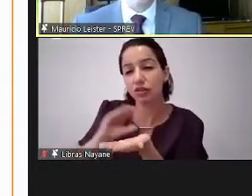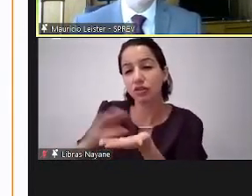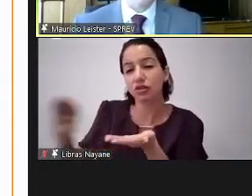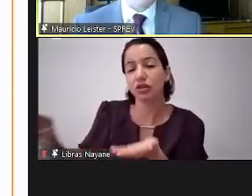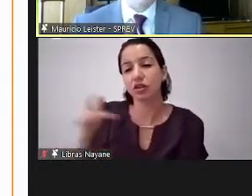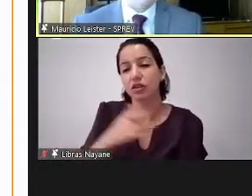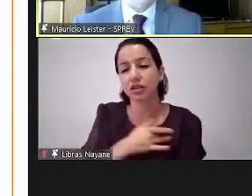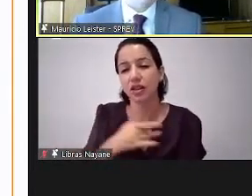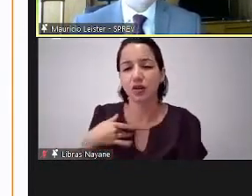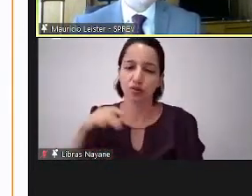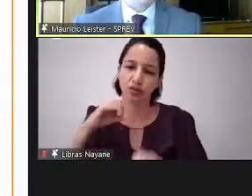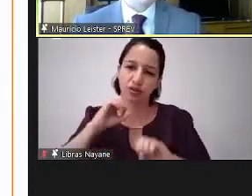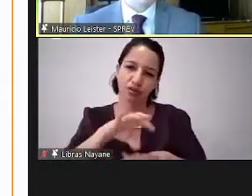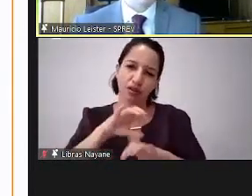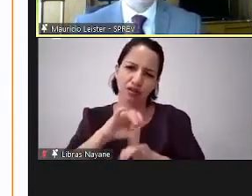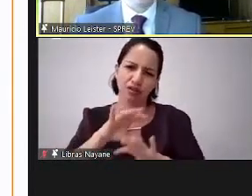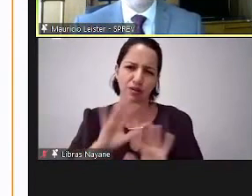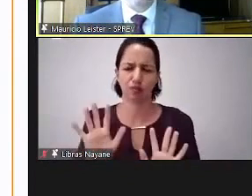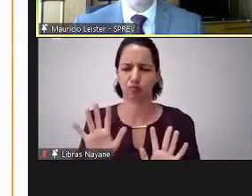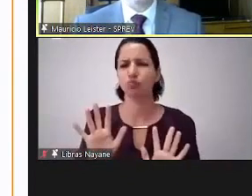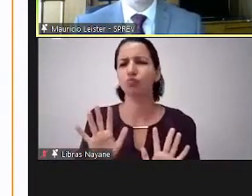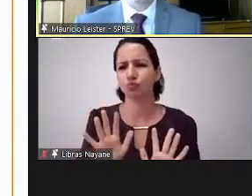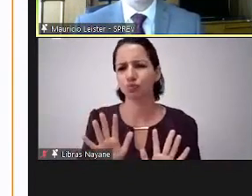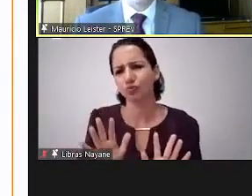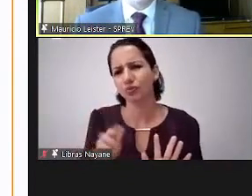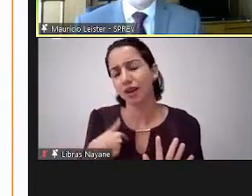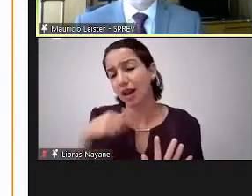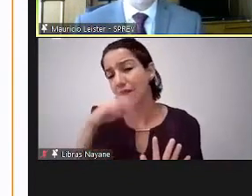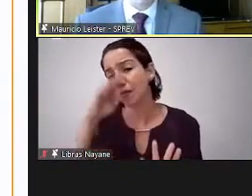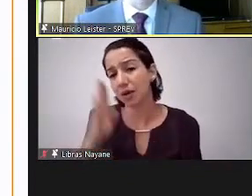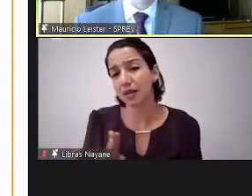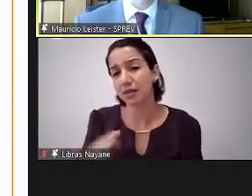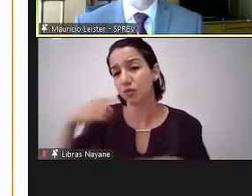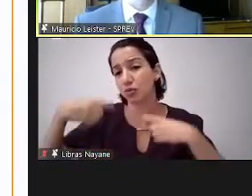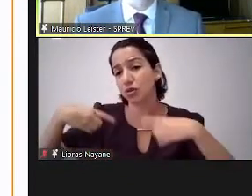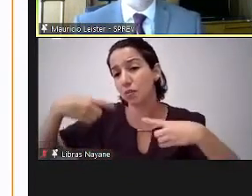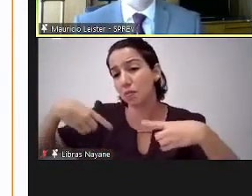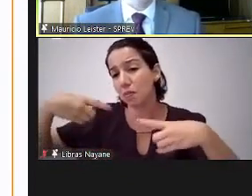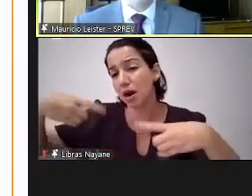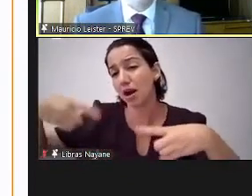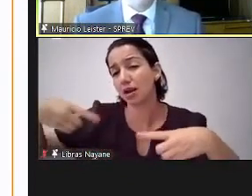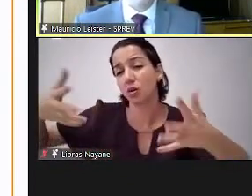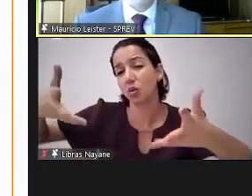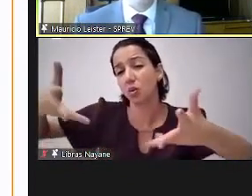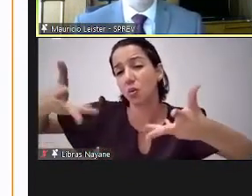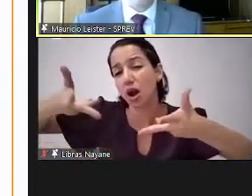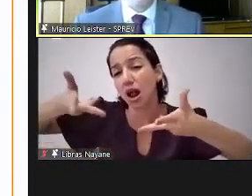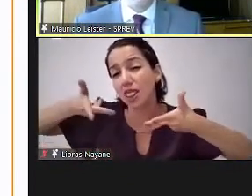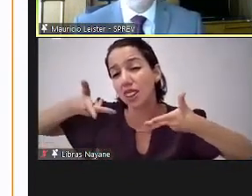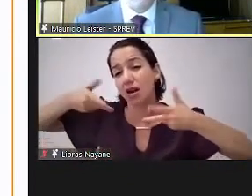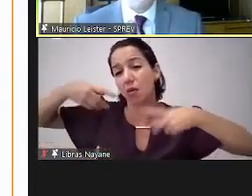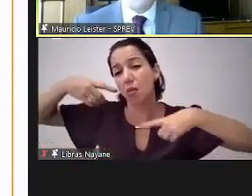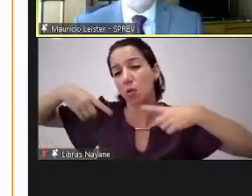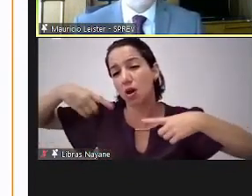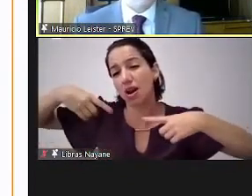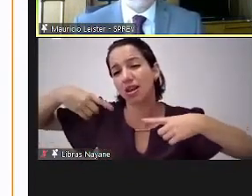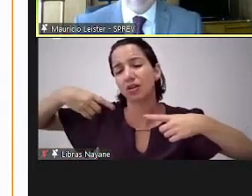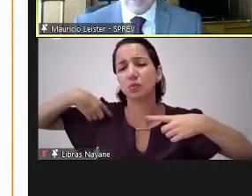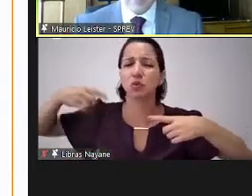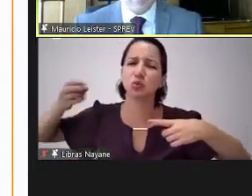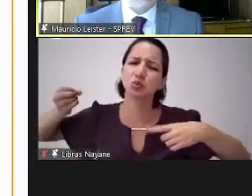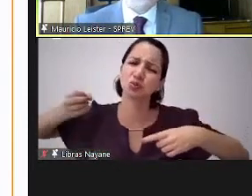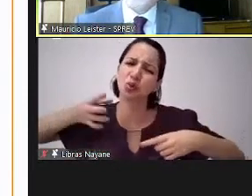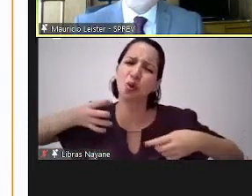the government has invested both in education, health, and in other areas. And the quality of the public policies is